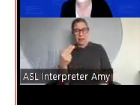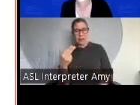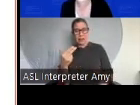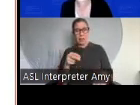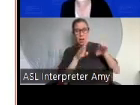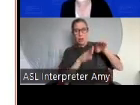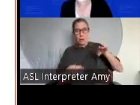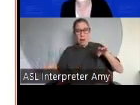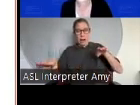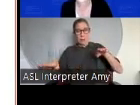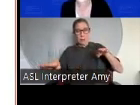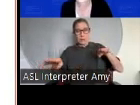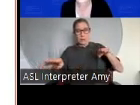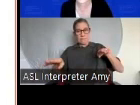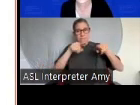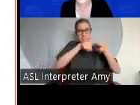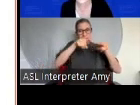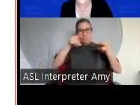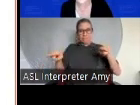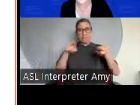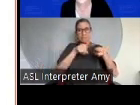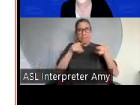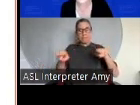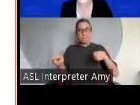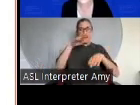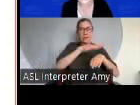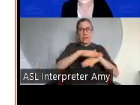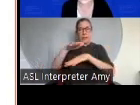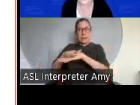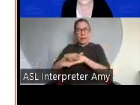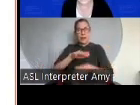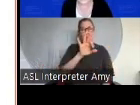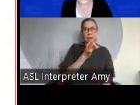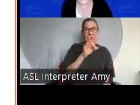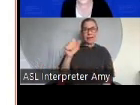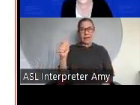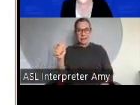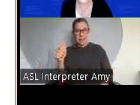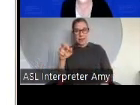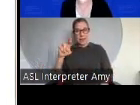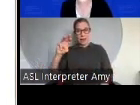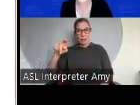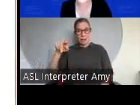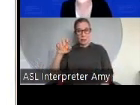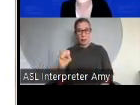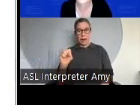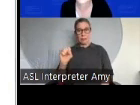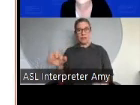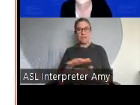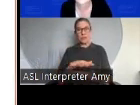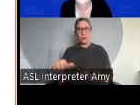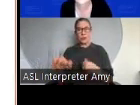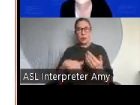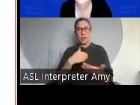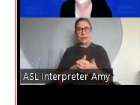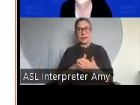cross over a little bit of 9th and a little bit of 10th Avenues, and ramps really kind of destroy the entire pedestrian